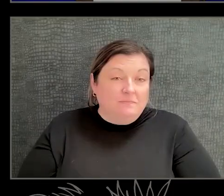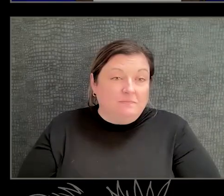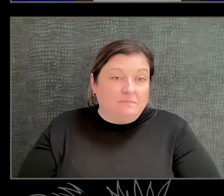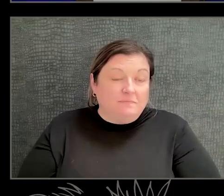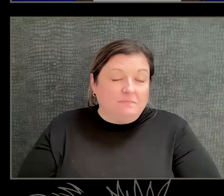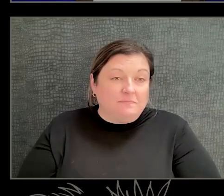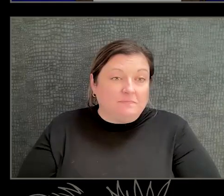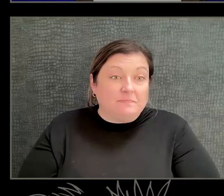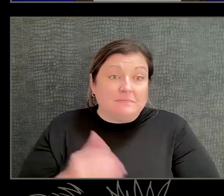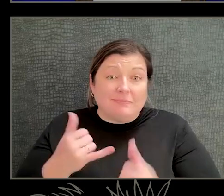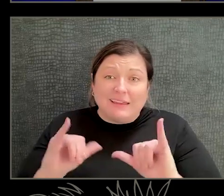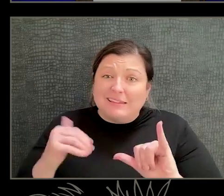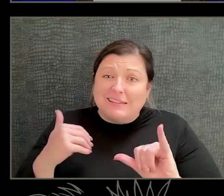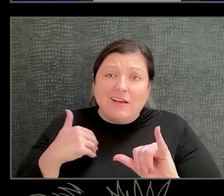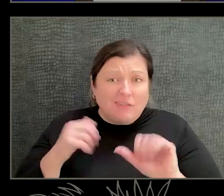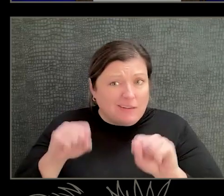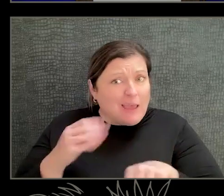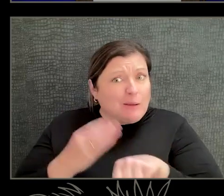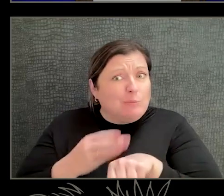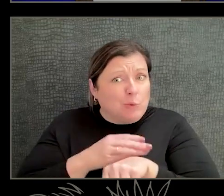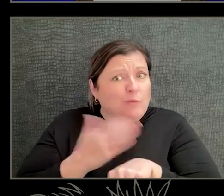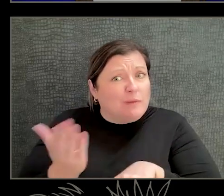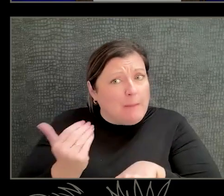Come on, we still have room for improvement.